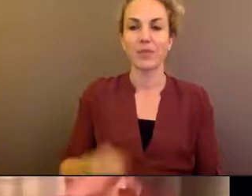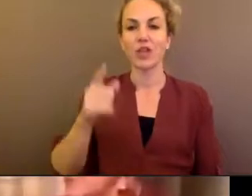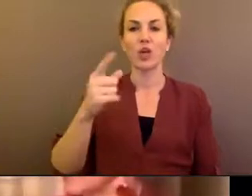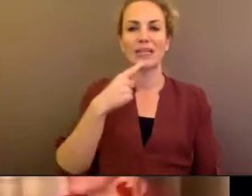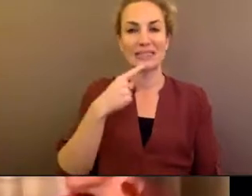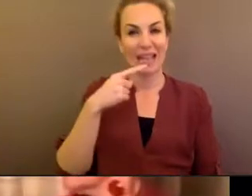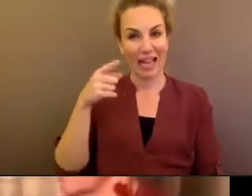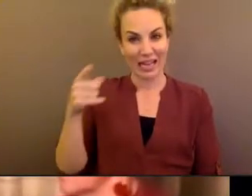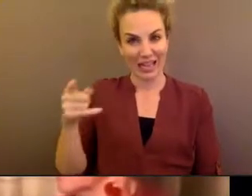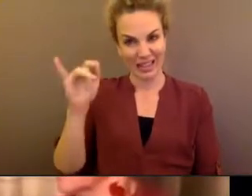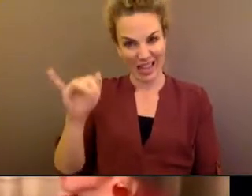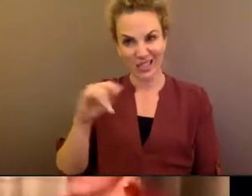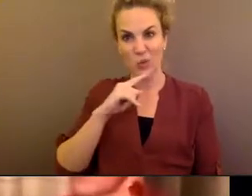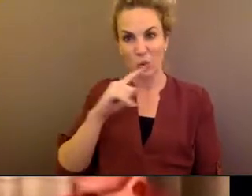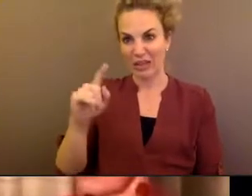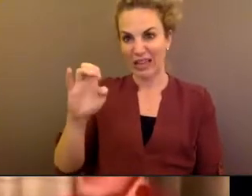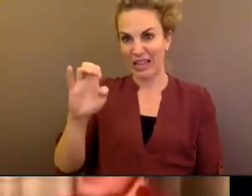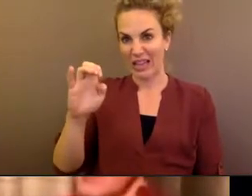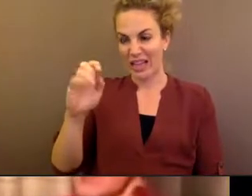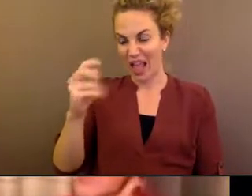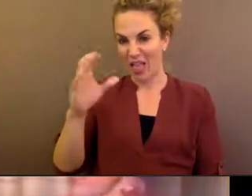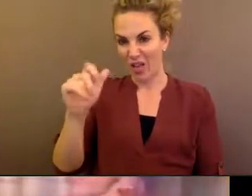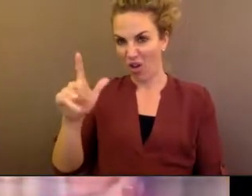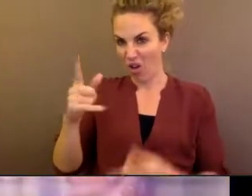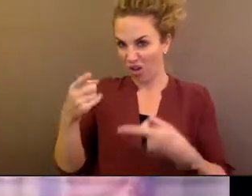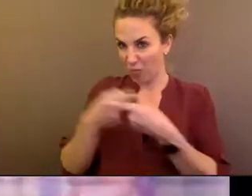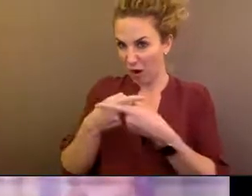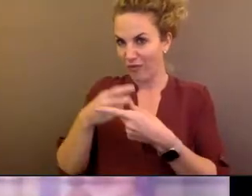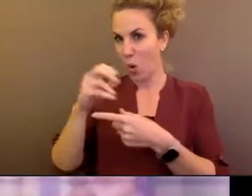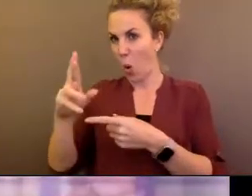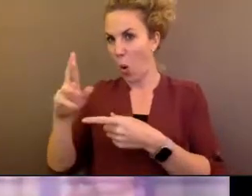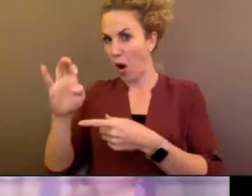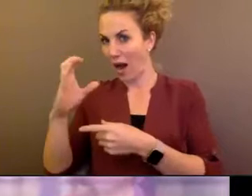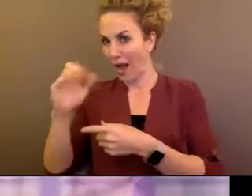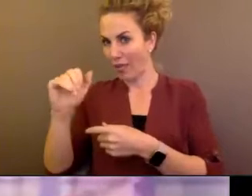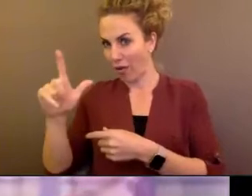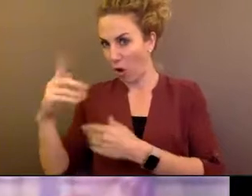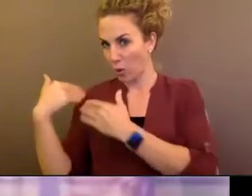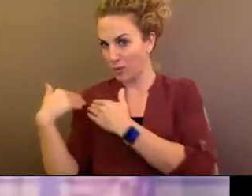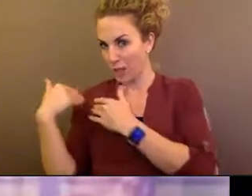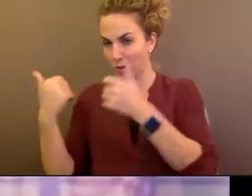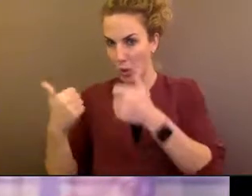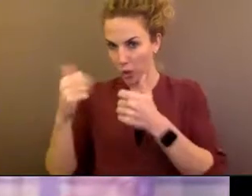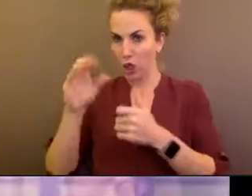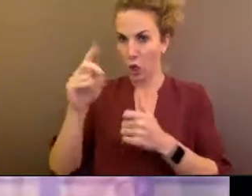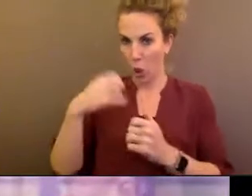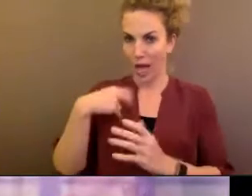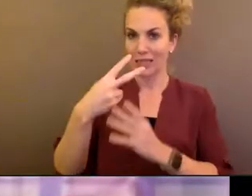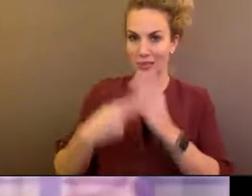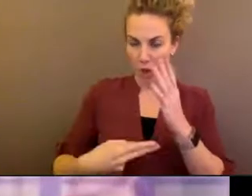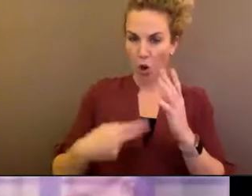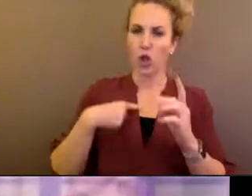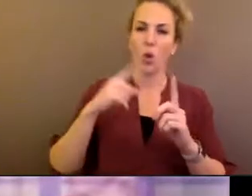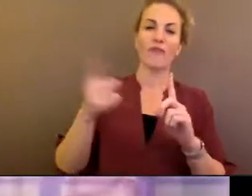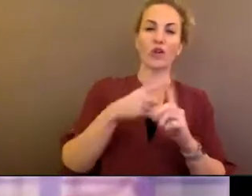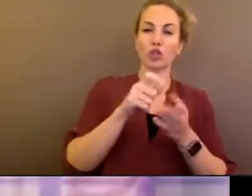want to say, is it an ethical dilemma or an ethical responsibility? The code has both. When we first wrote it, we focused on the dilemmas,